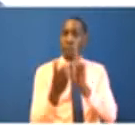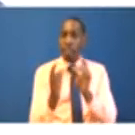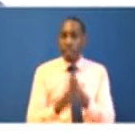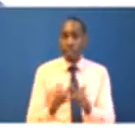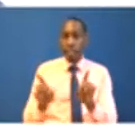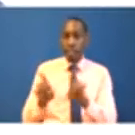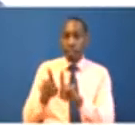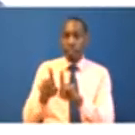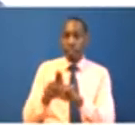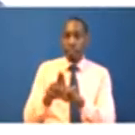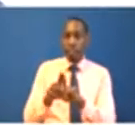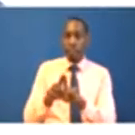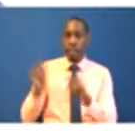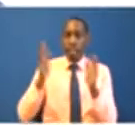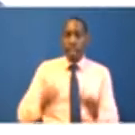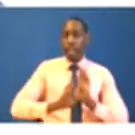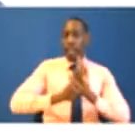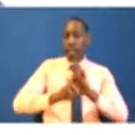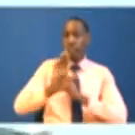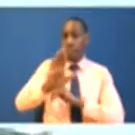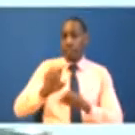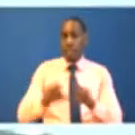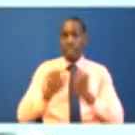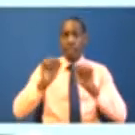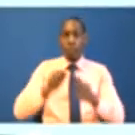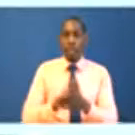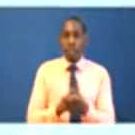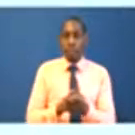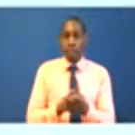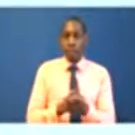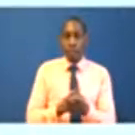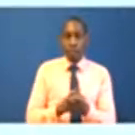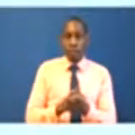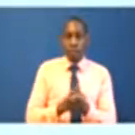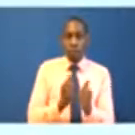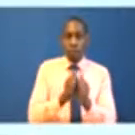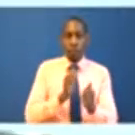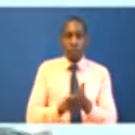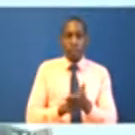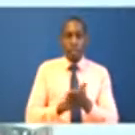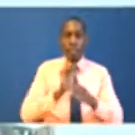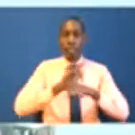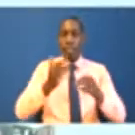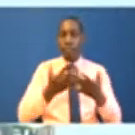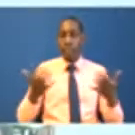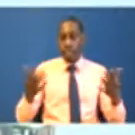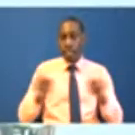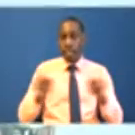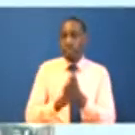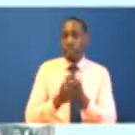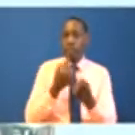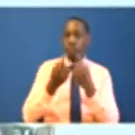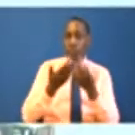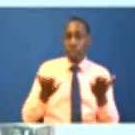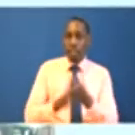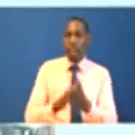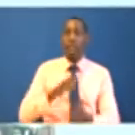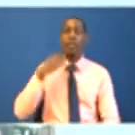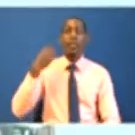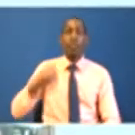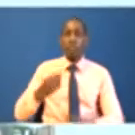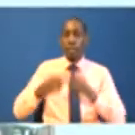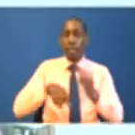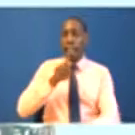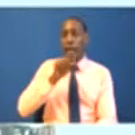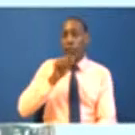simple kenyan who represents you who is able to avoid complicated things and speak even until today there's jokes on